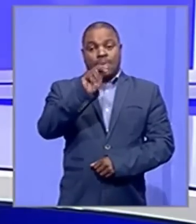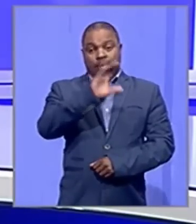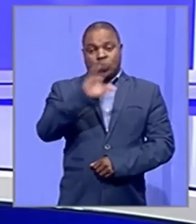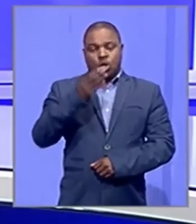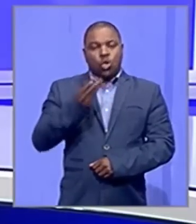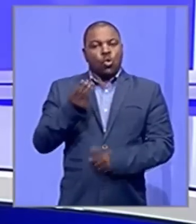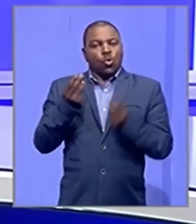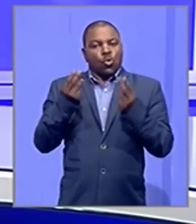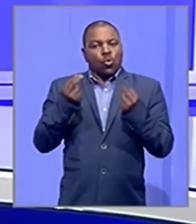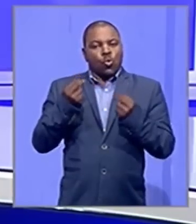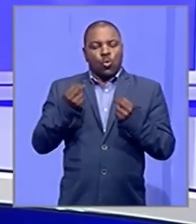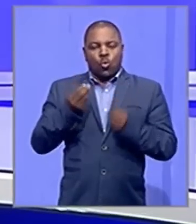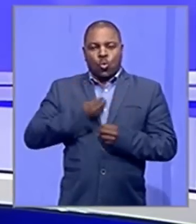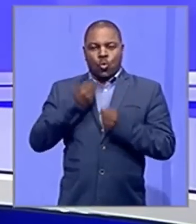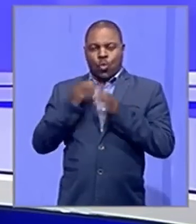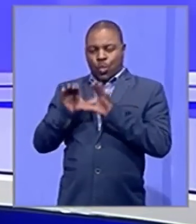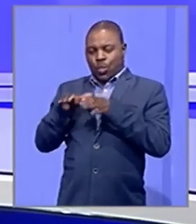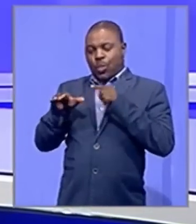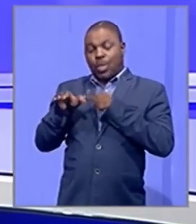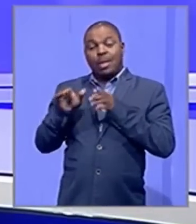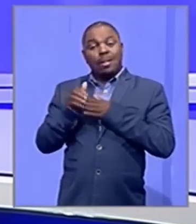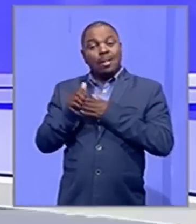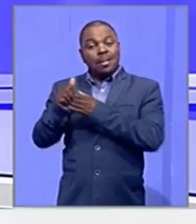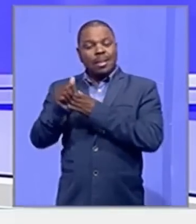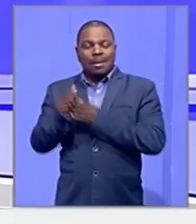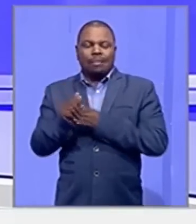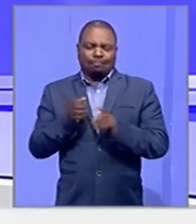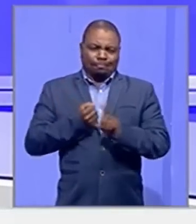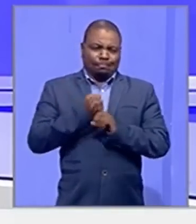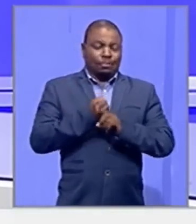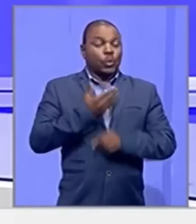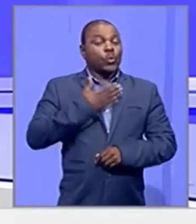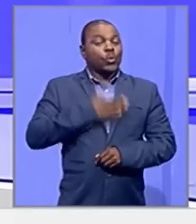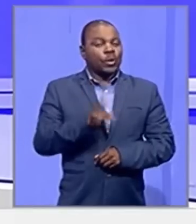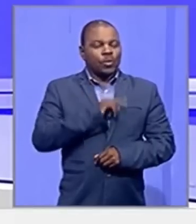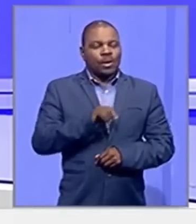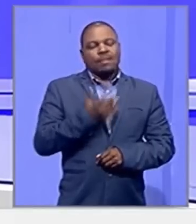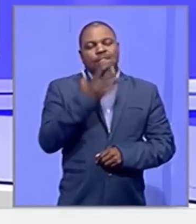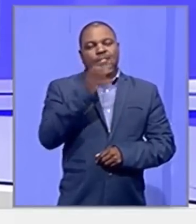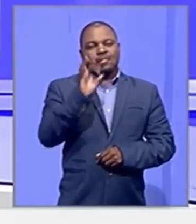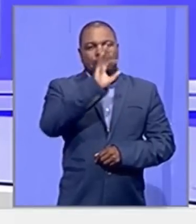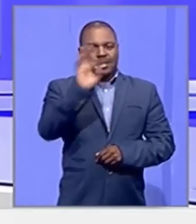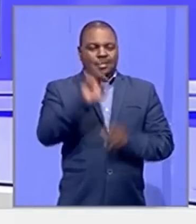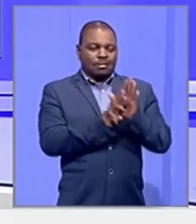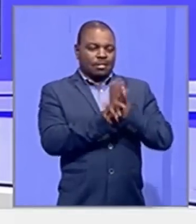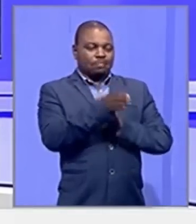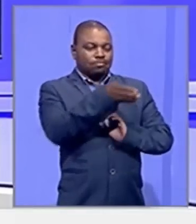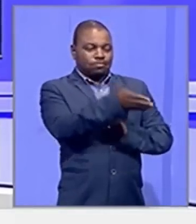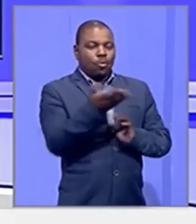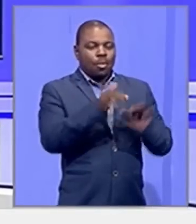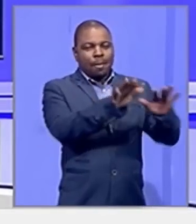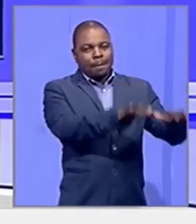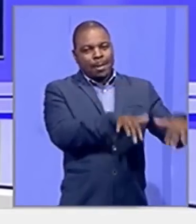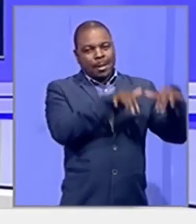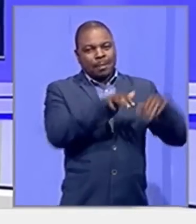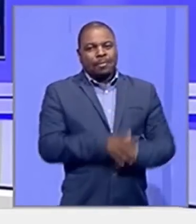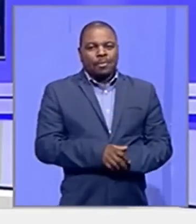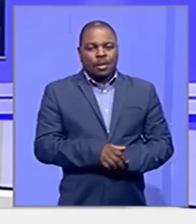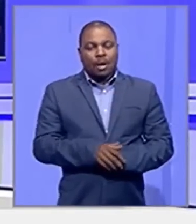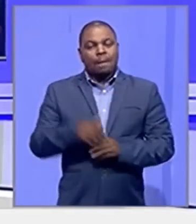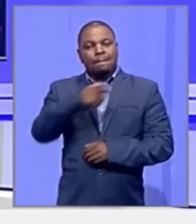buswa bja mokgatlo wa baswa wa ANC bo tla katanela dipersente tše 50 tša baemedi ka parlamenteng. Mopresidente